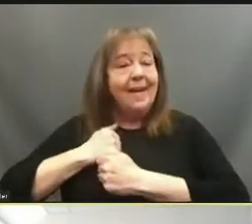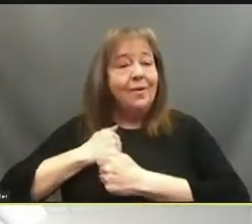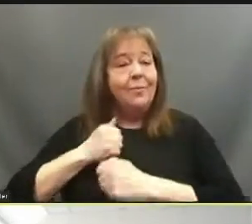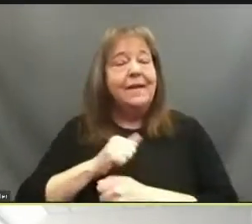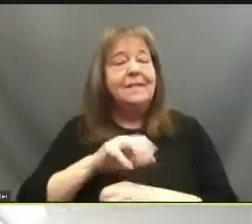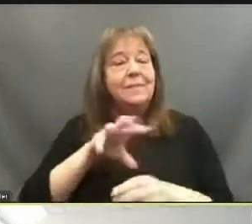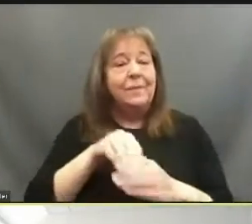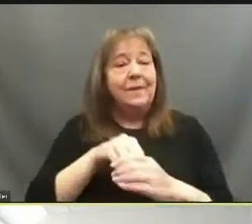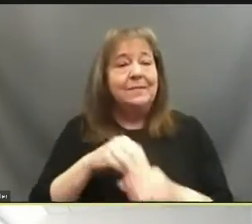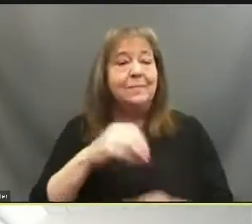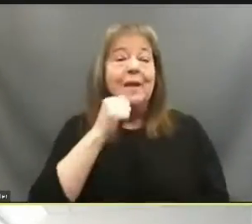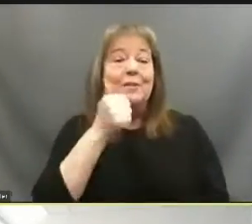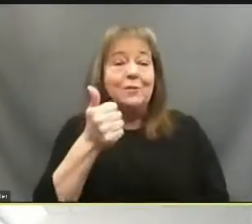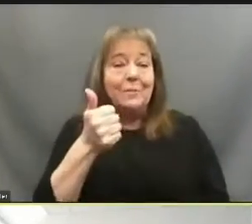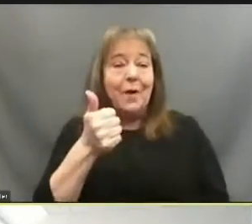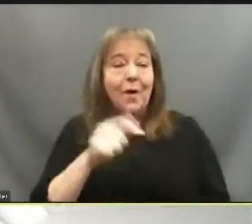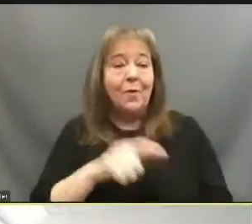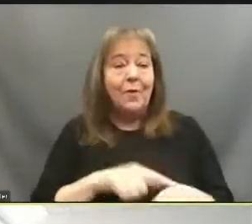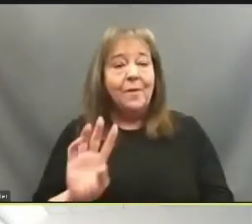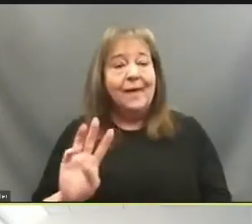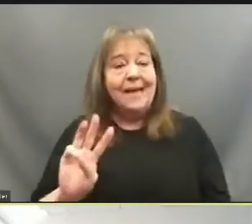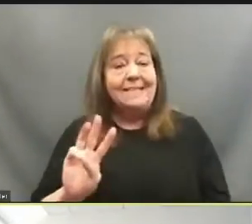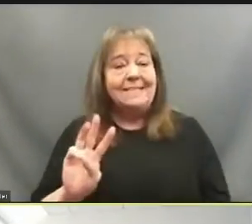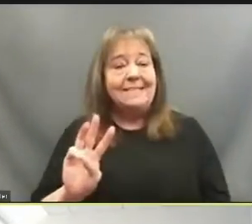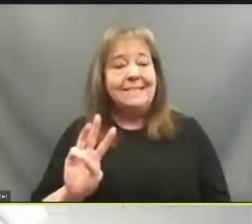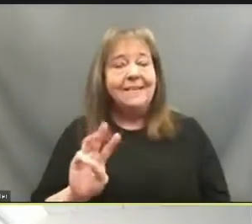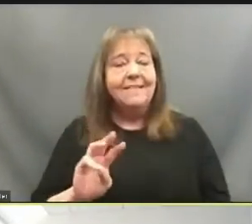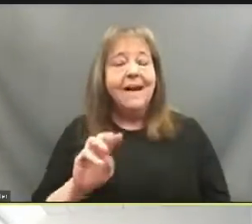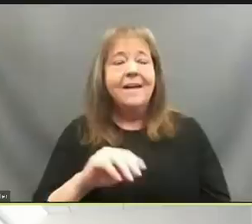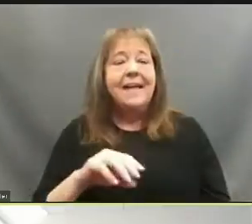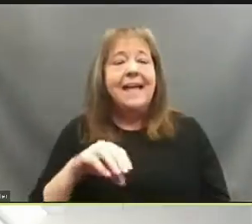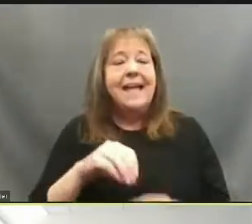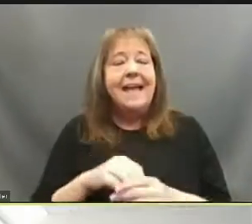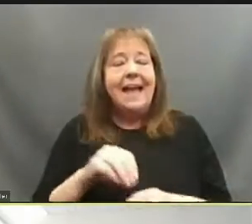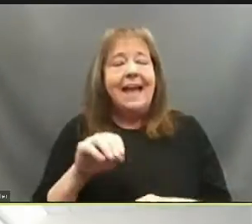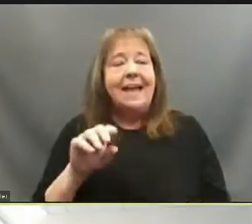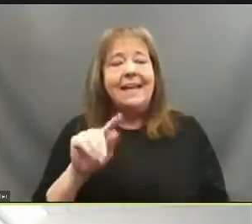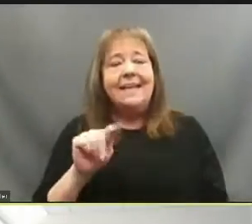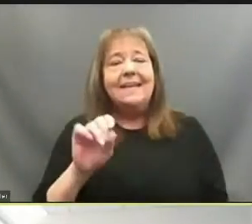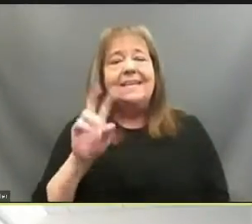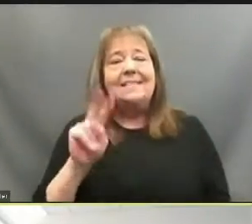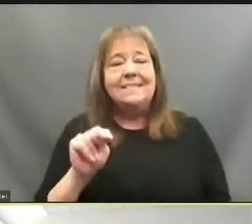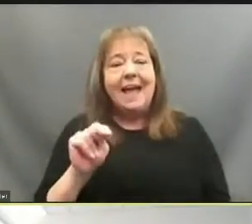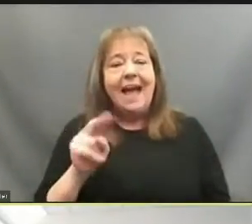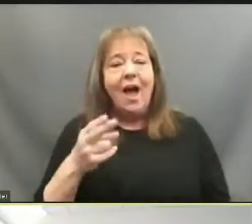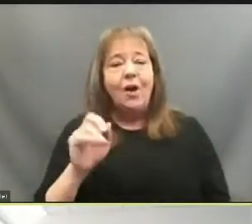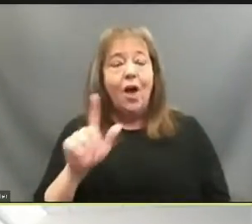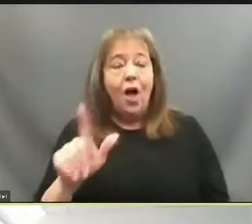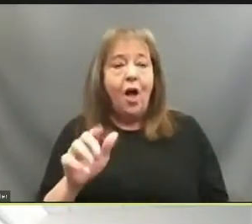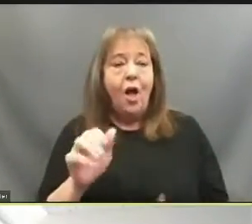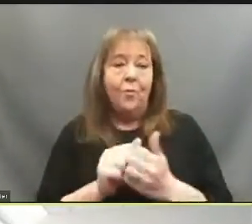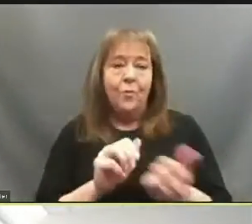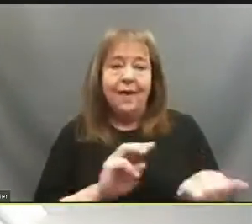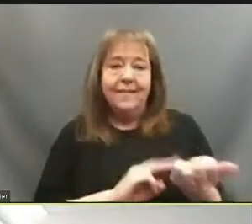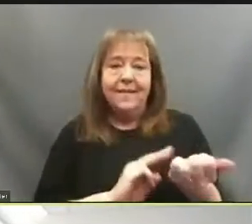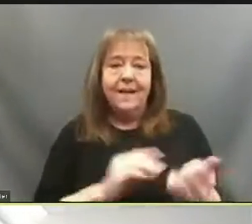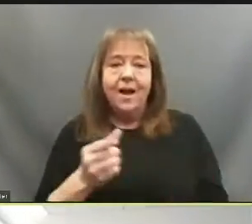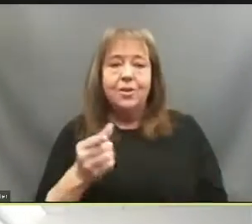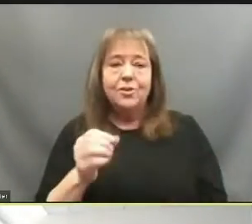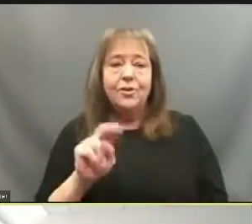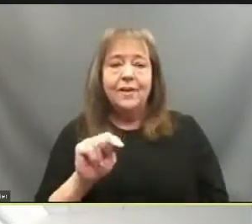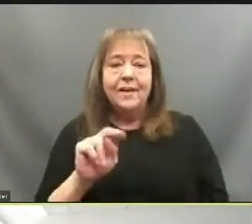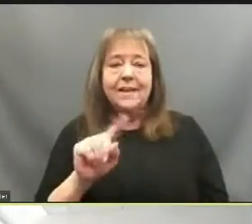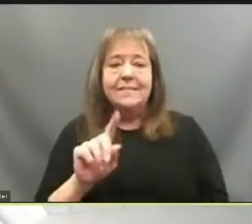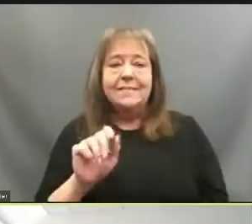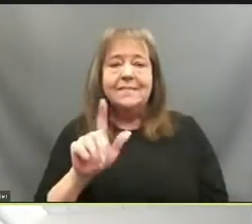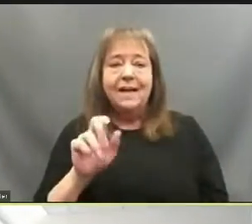tomorrow at 6 p.m. in a tele-town hall conference with Dr. Rodney Gonzalez. We'll be discussing